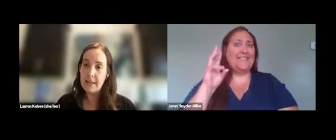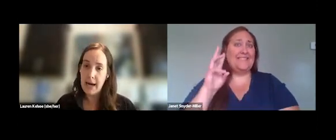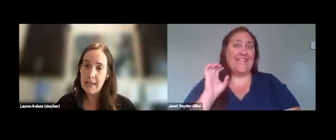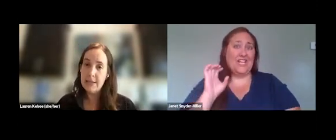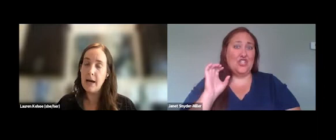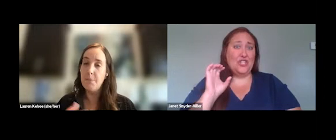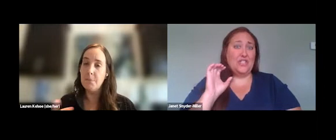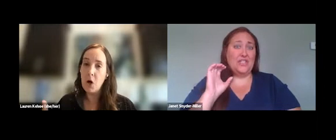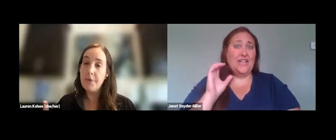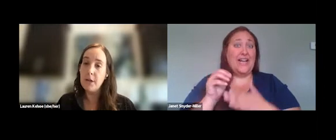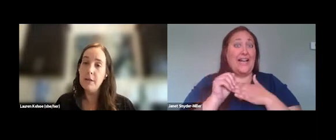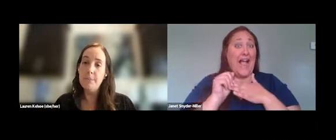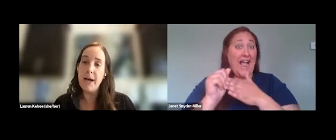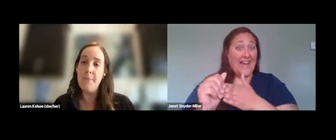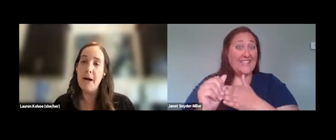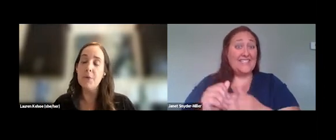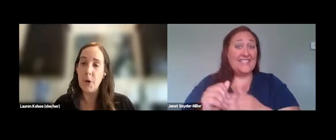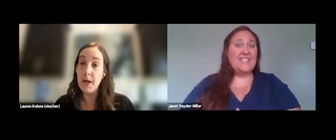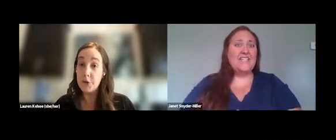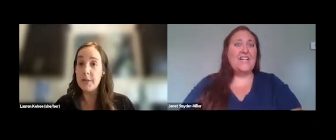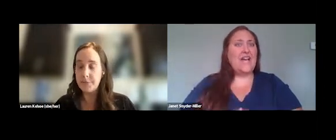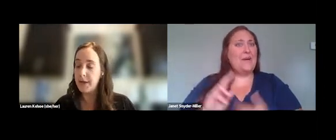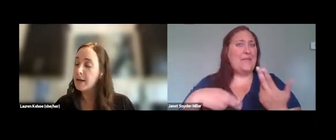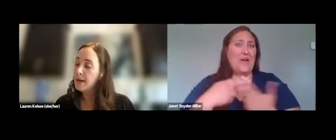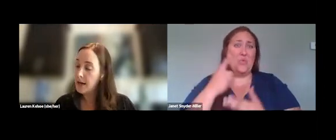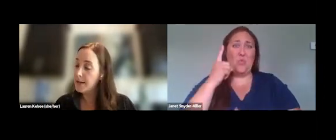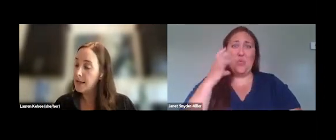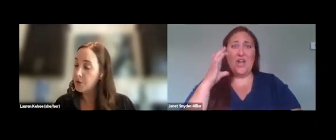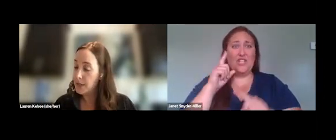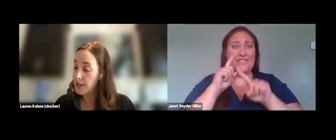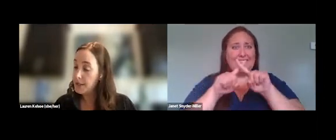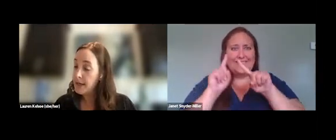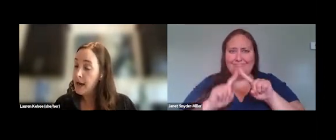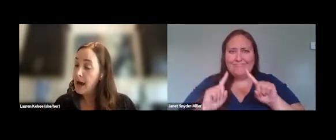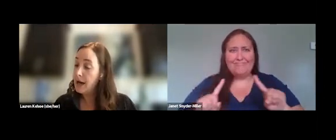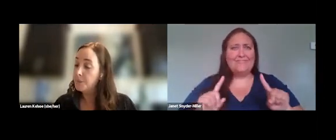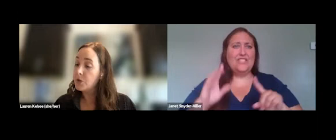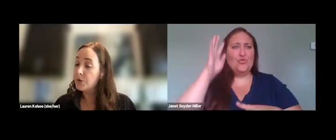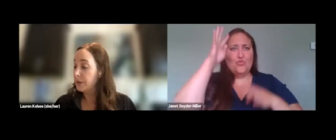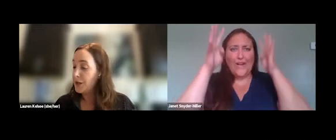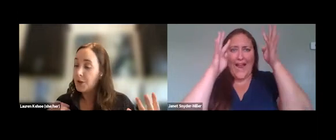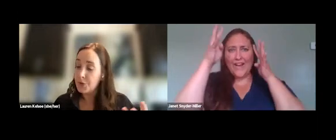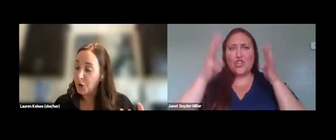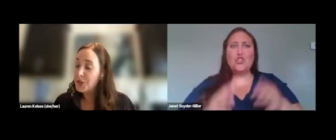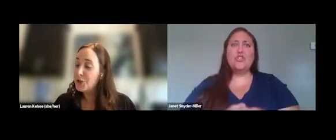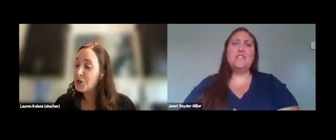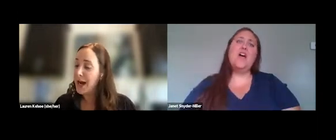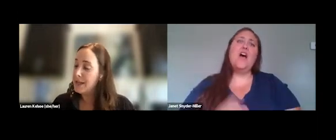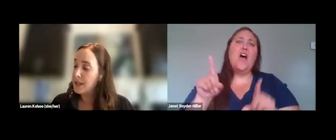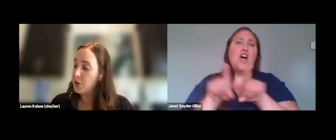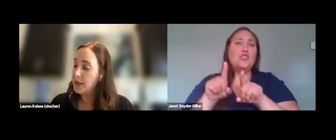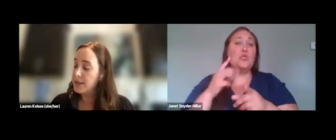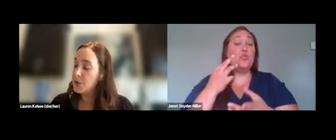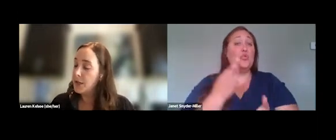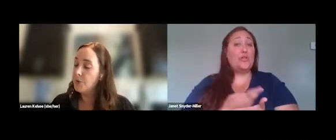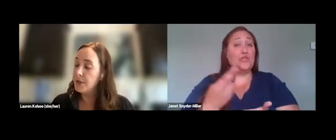distinct guides authored by about 100 different content creators. So LibGuides also called research guides